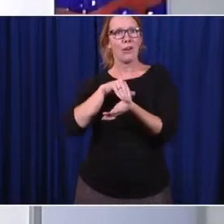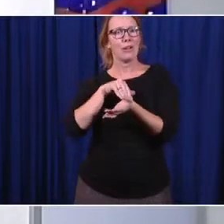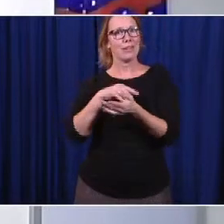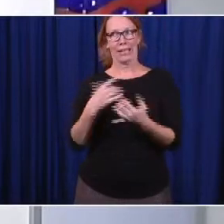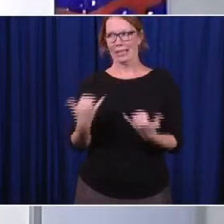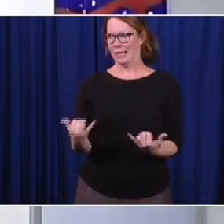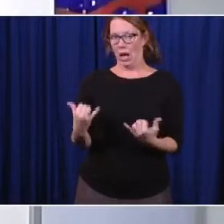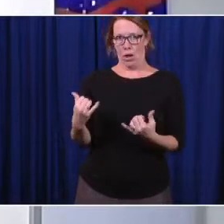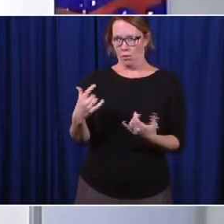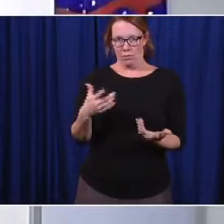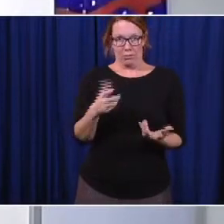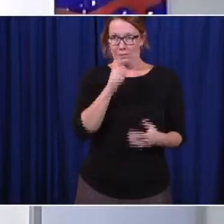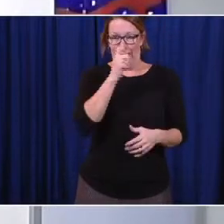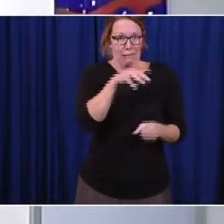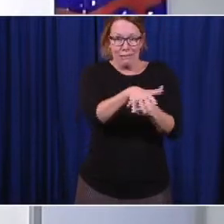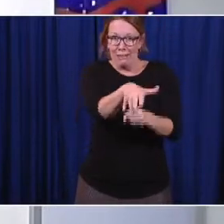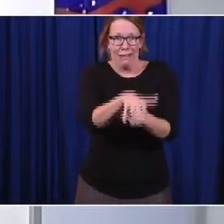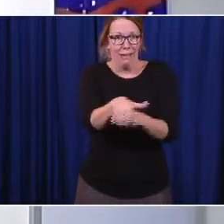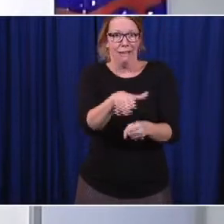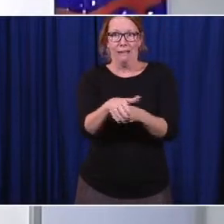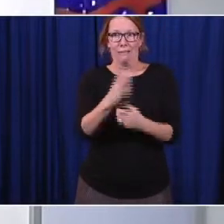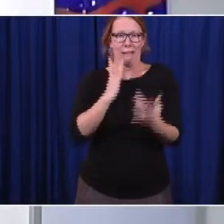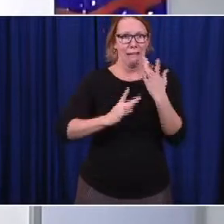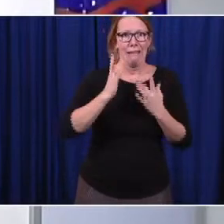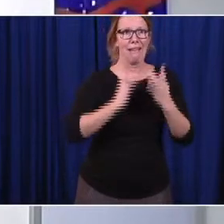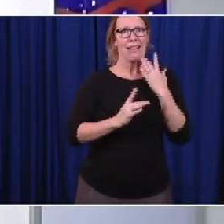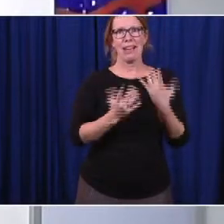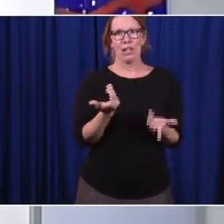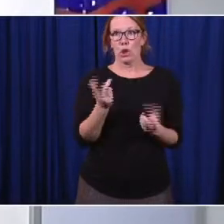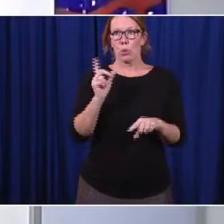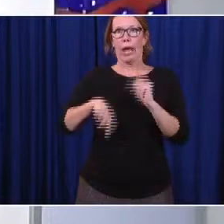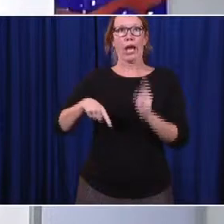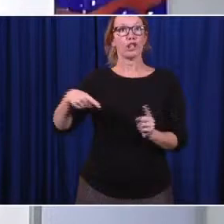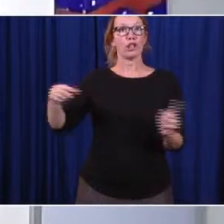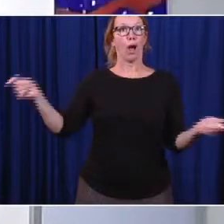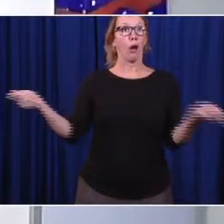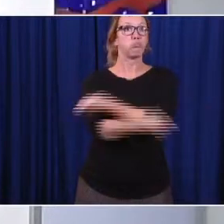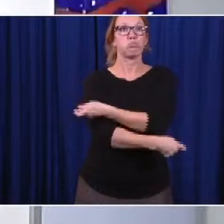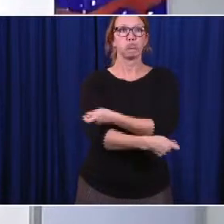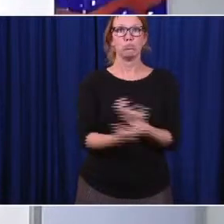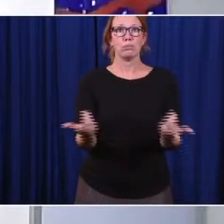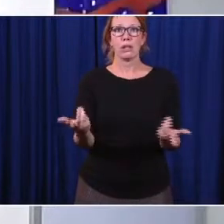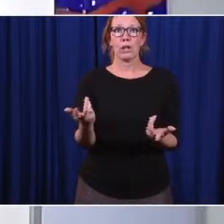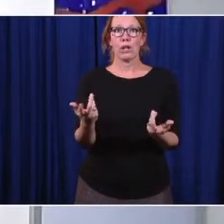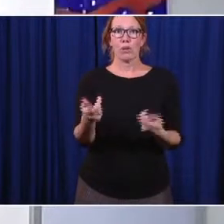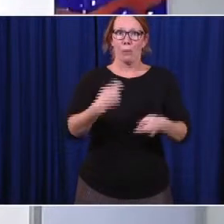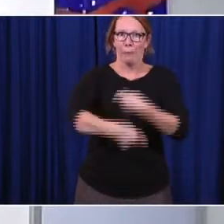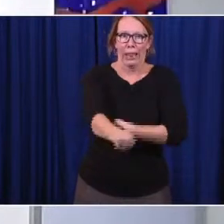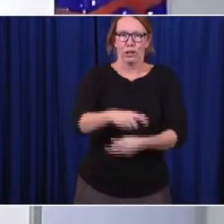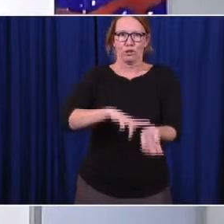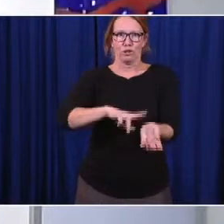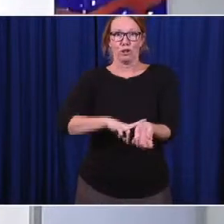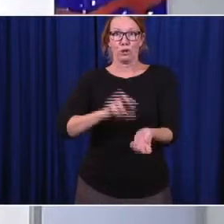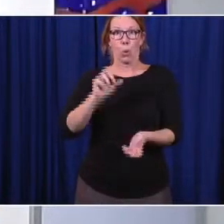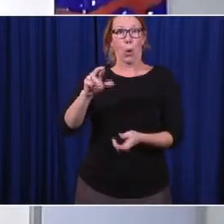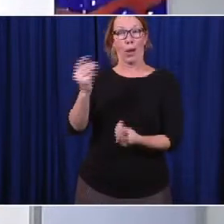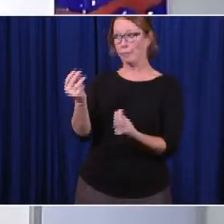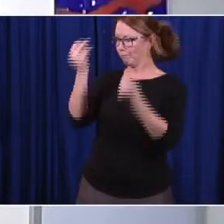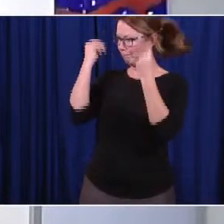have right now with this virus. And you can't replicate that. You can't just snap your fingers and make more caregivers